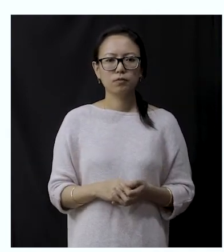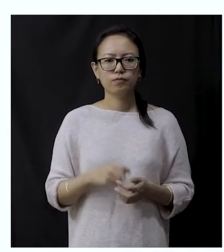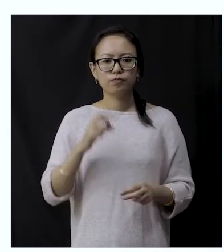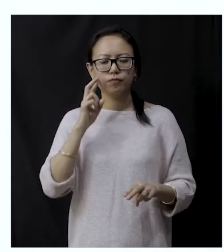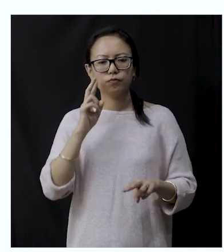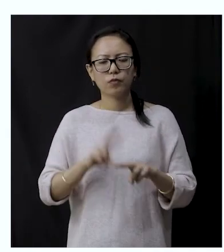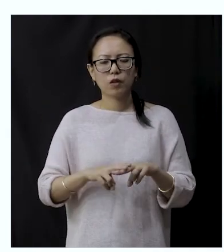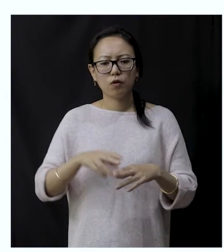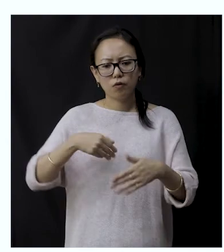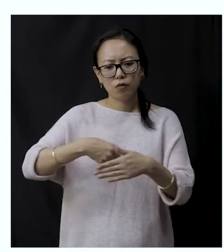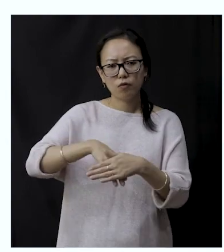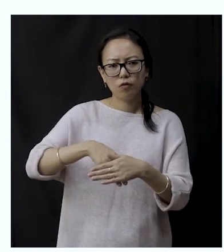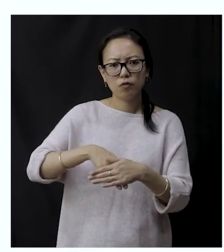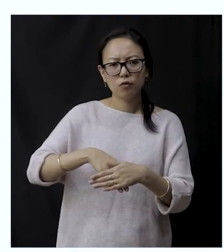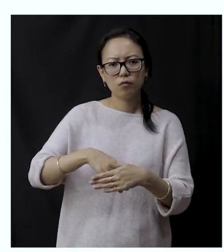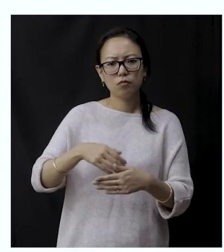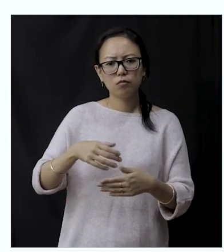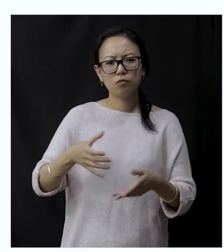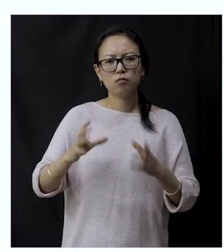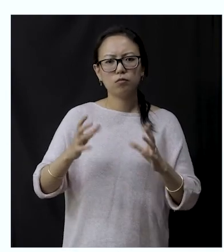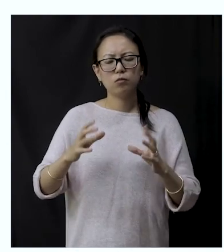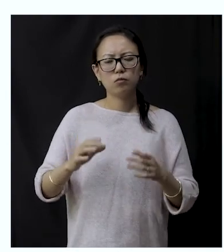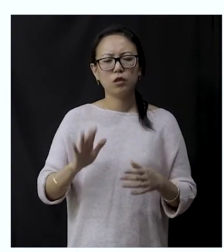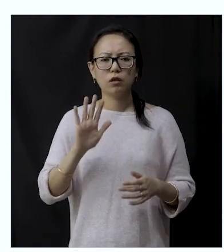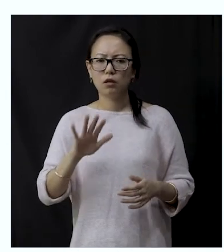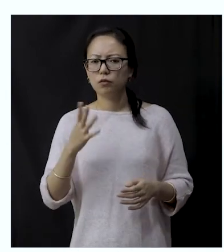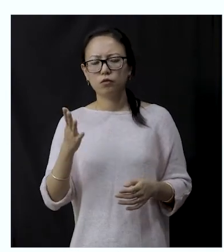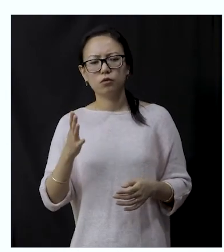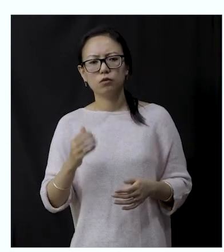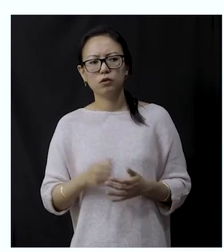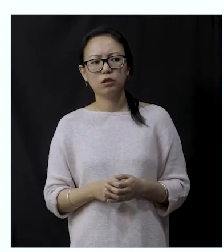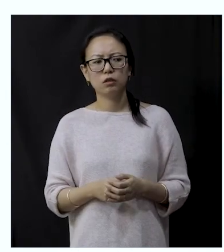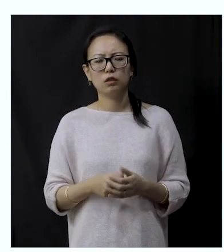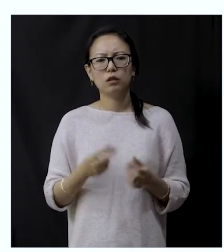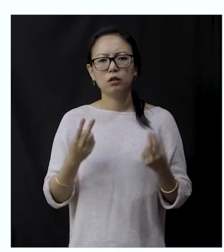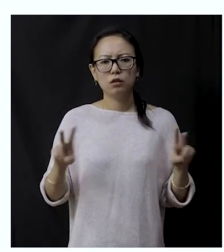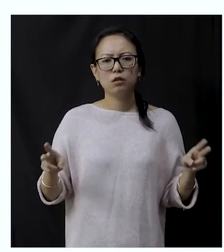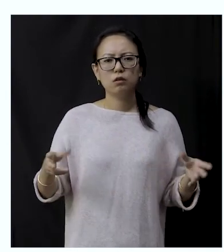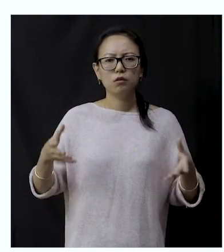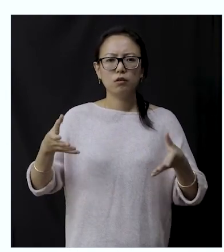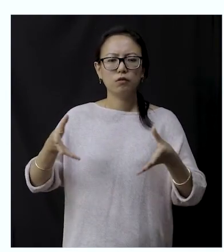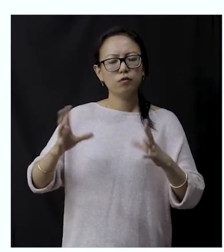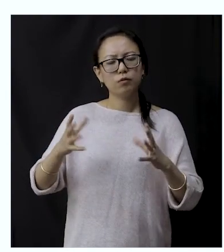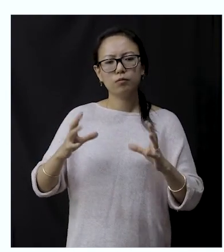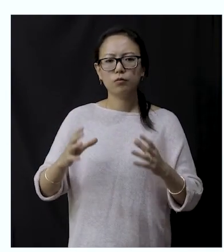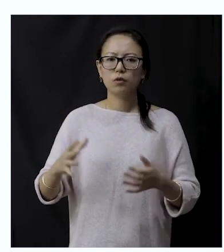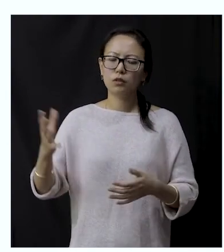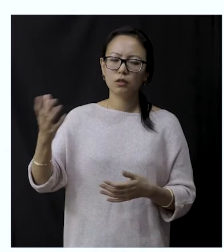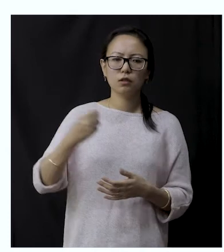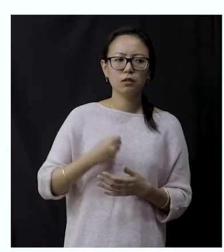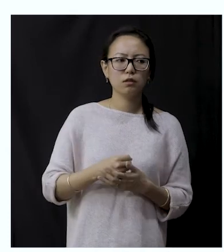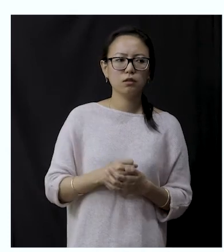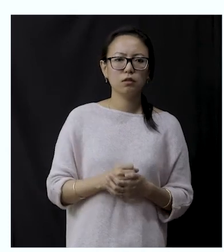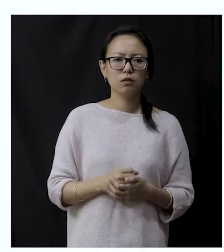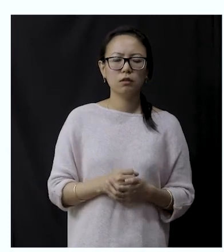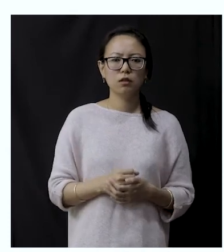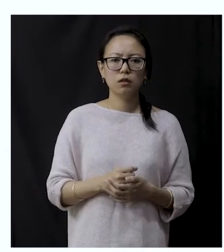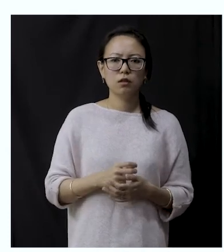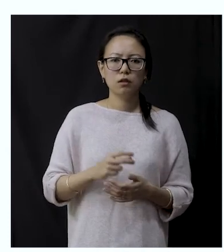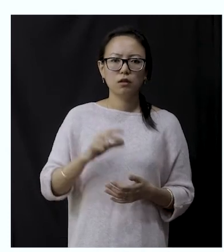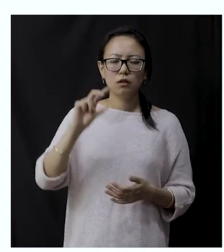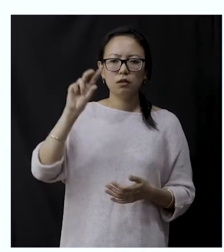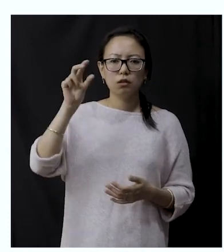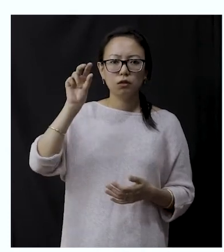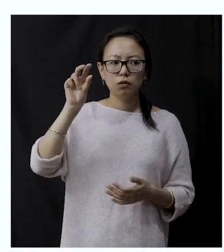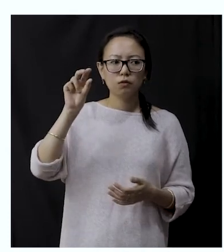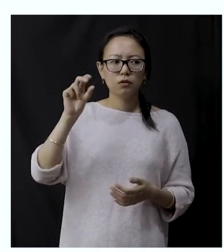take some other ball, okay? Now students, and this is a coin. This is a coin, a 2 rupee coin. So you